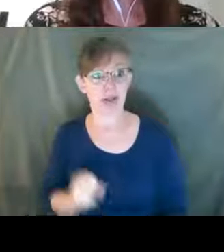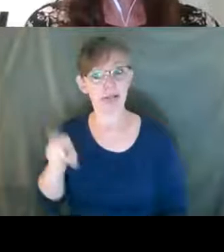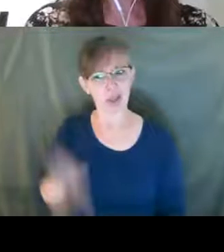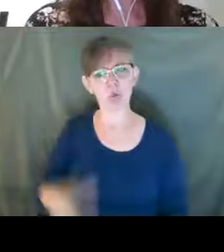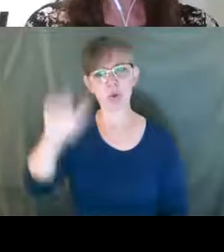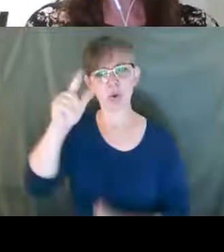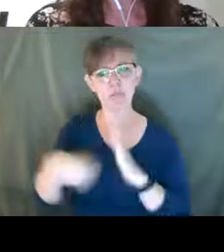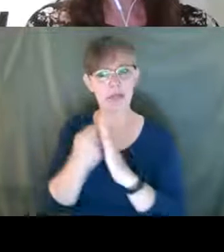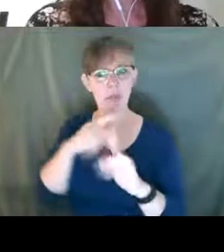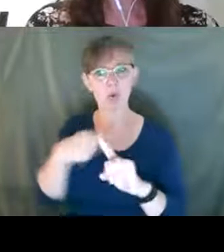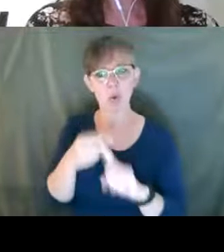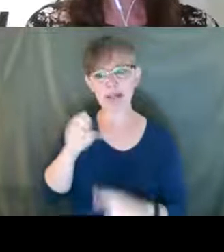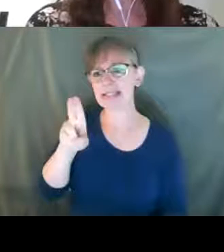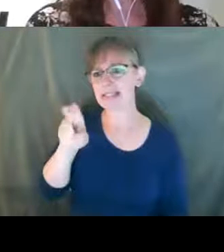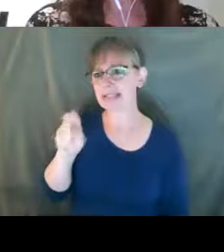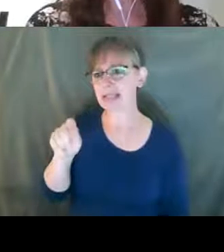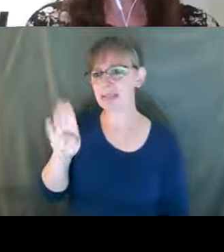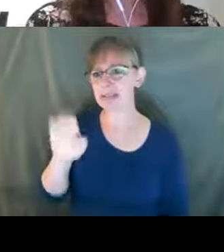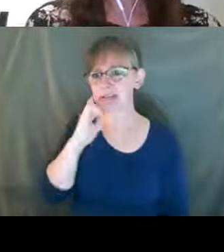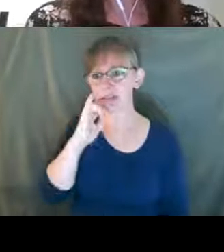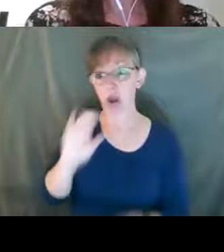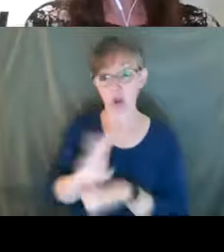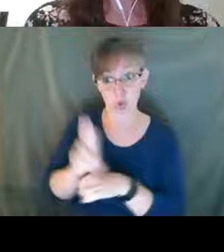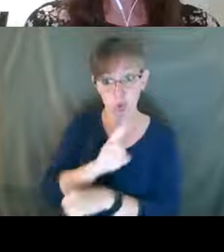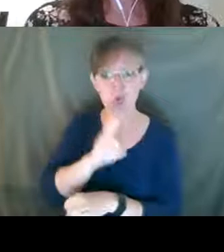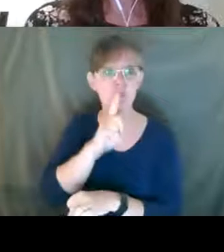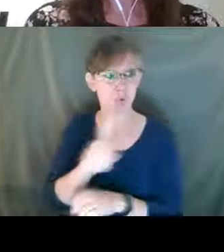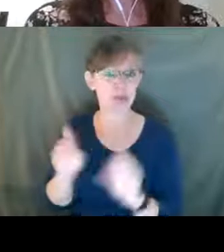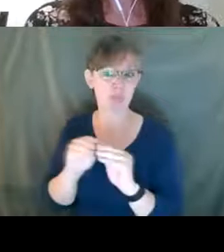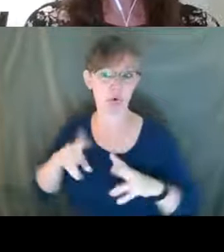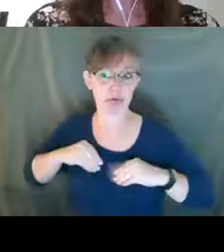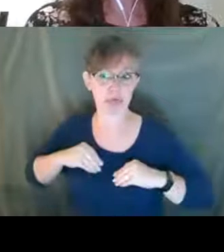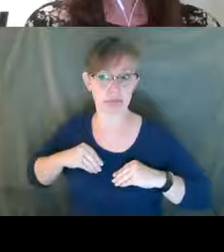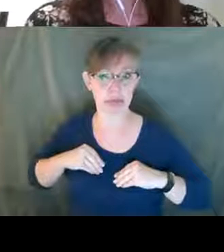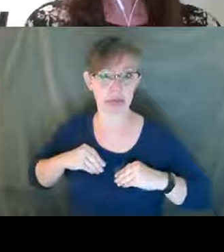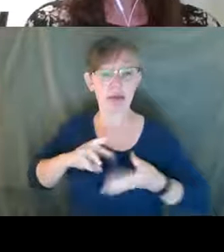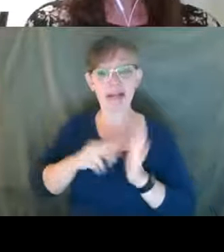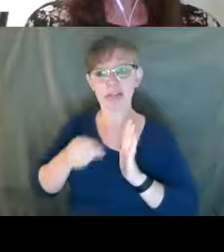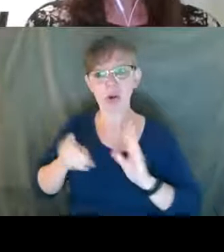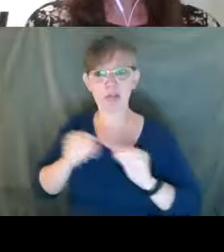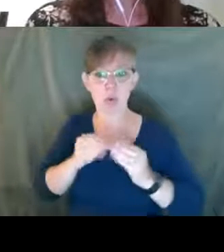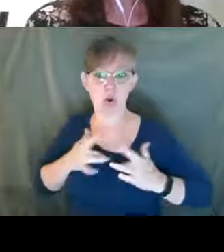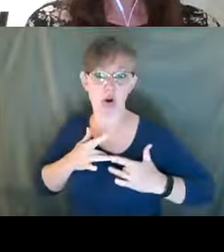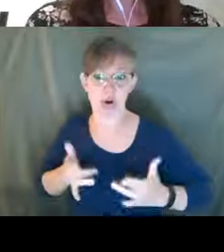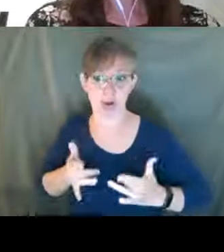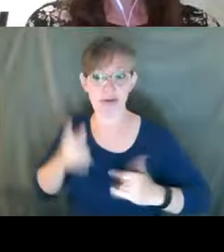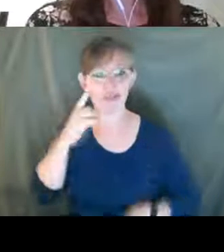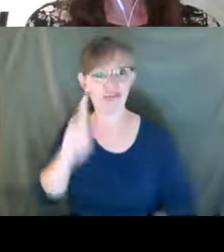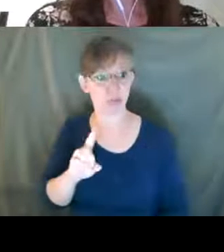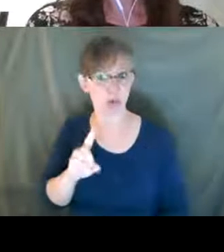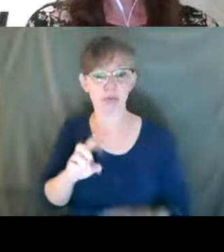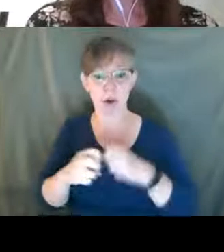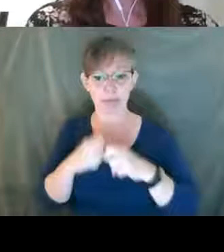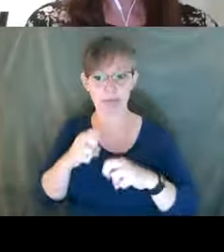acceptable, making them more open to substance use than prior generations. This exposure to drugs and